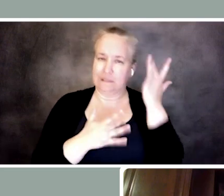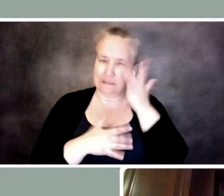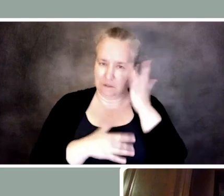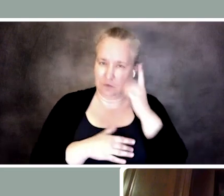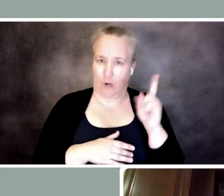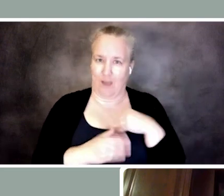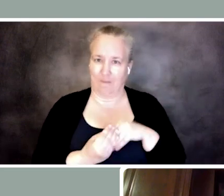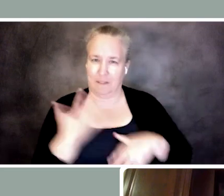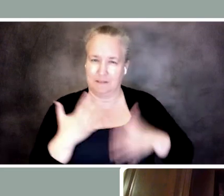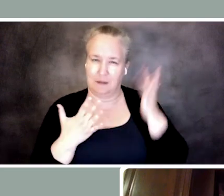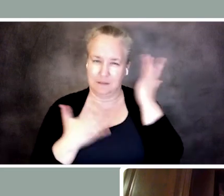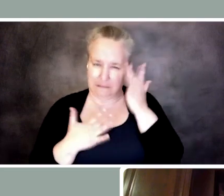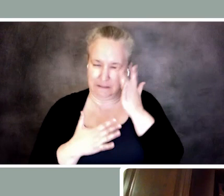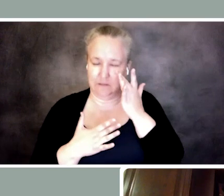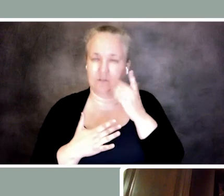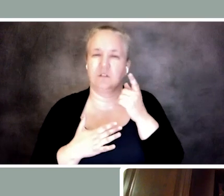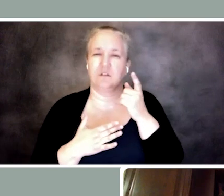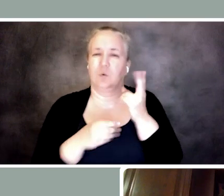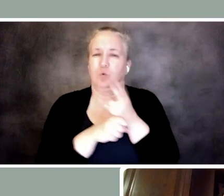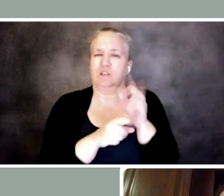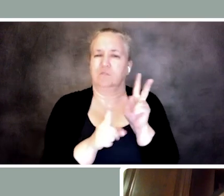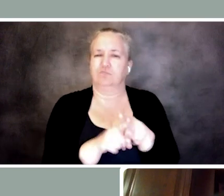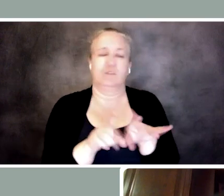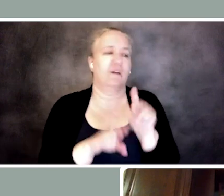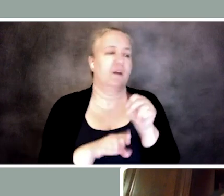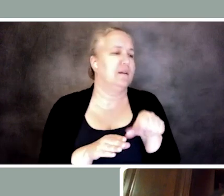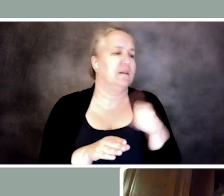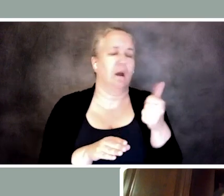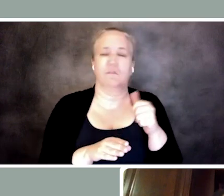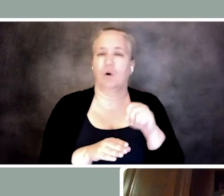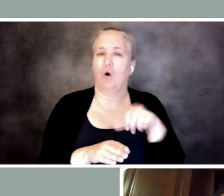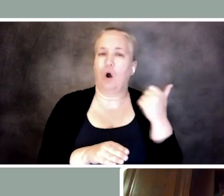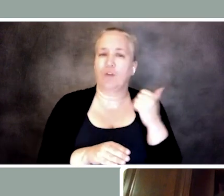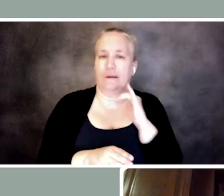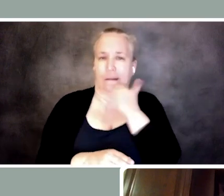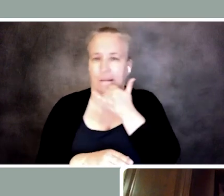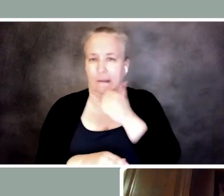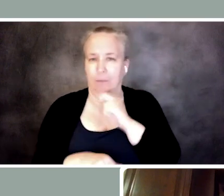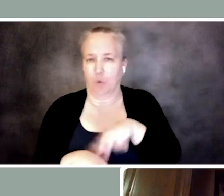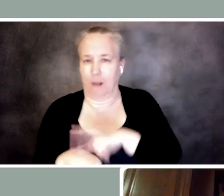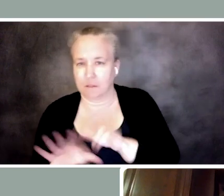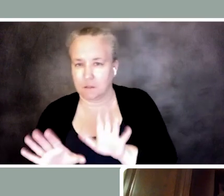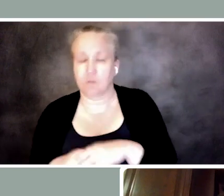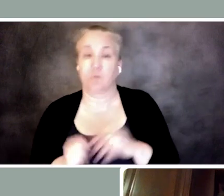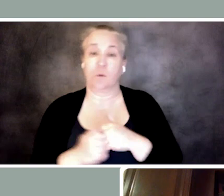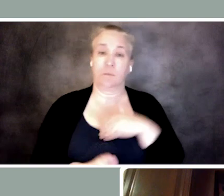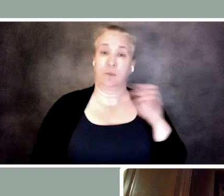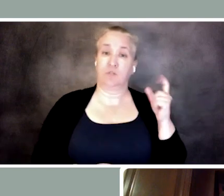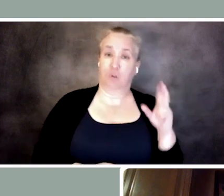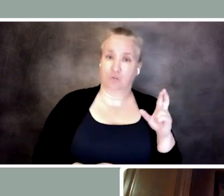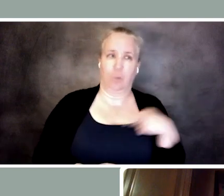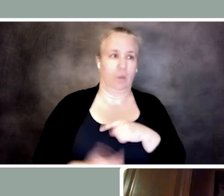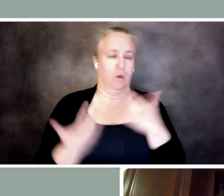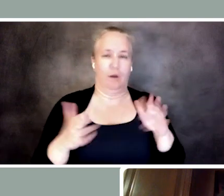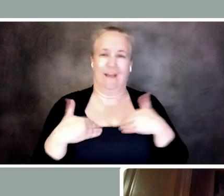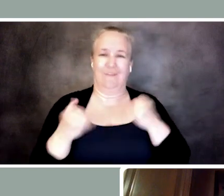metastatic disease, just to find any kind of other abnormalities. The good thing about breast cancer is that we already have so many